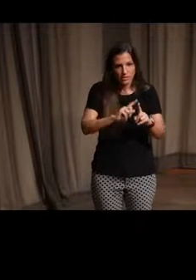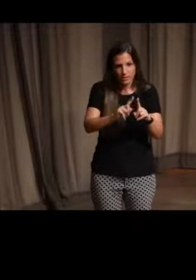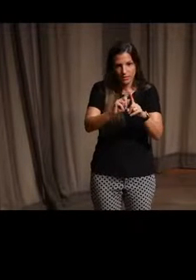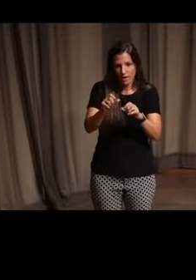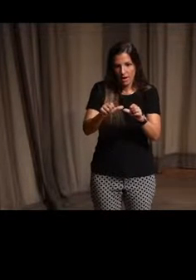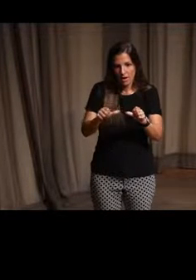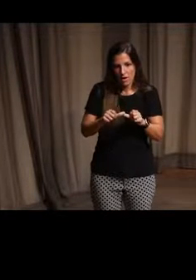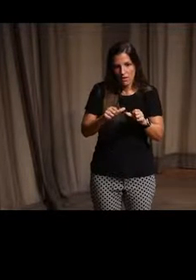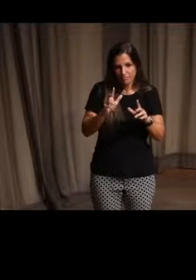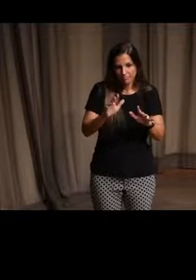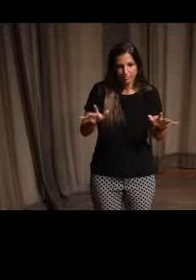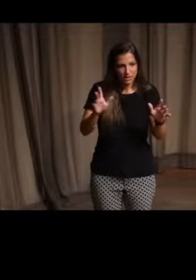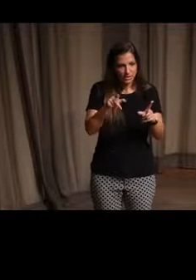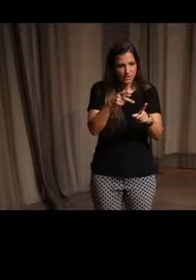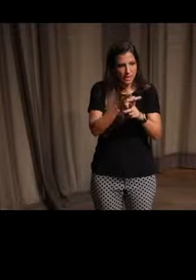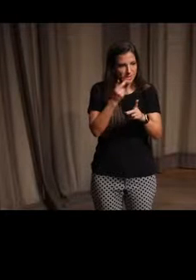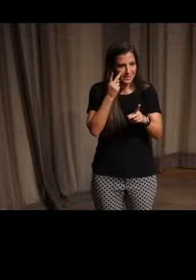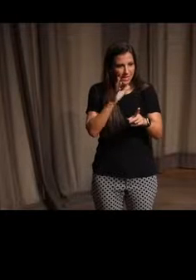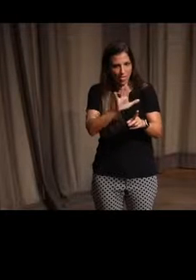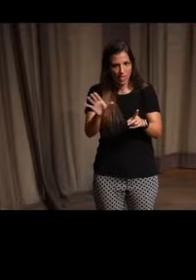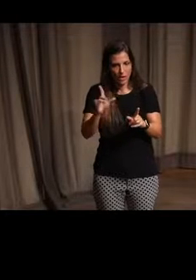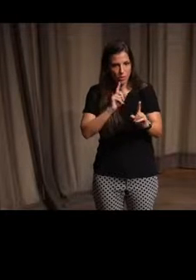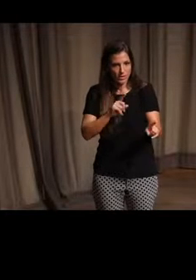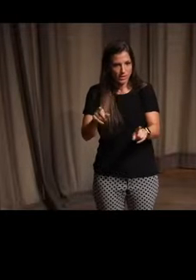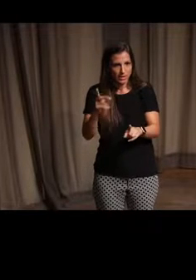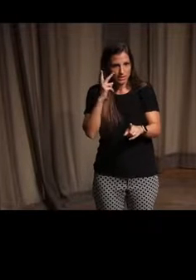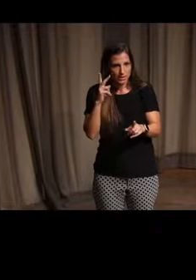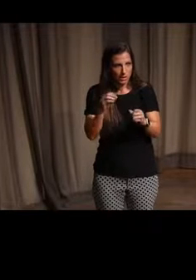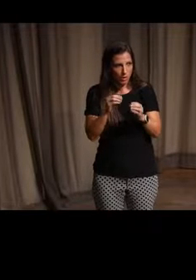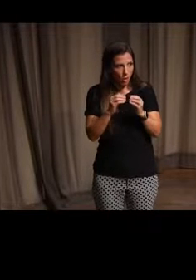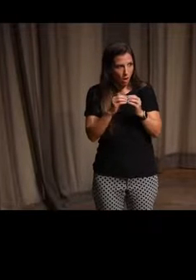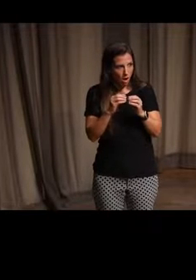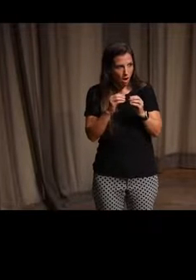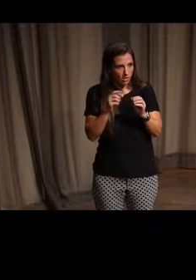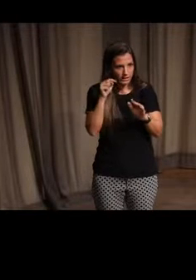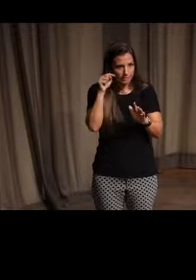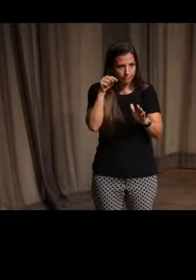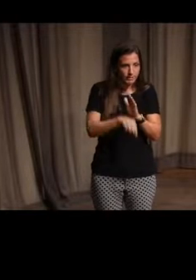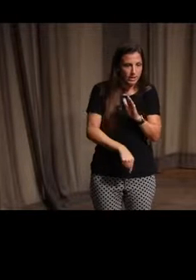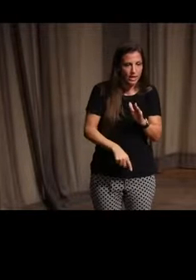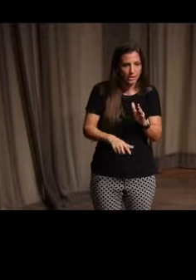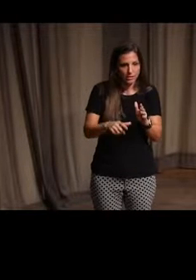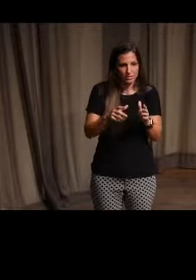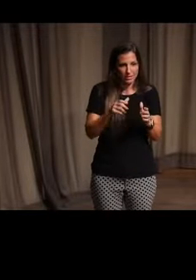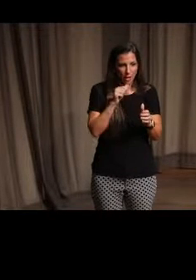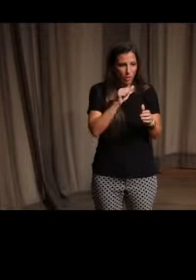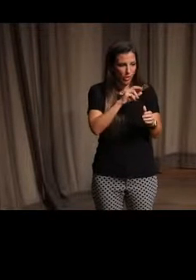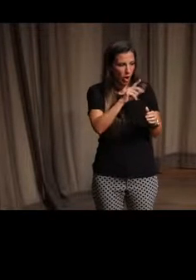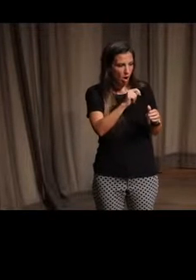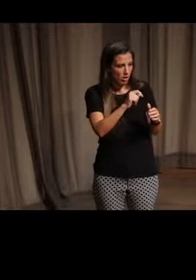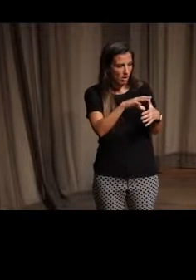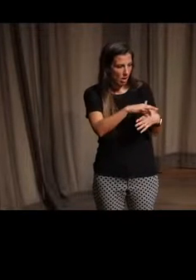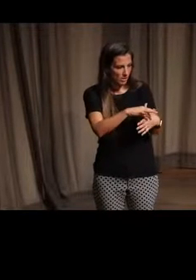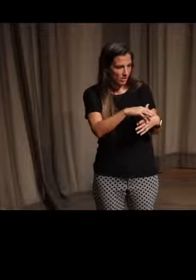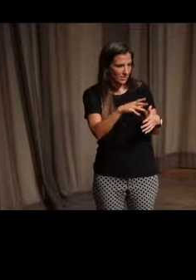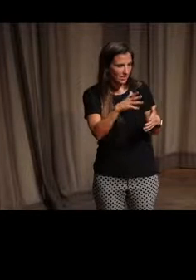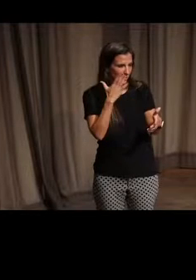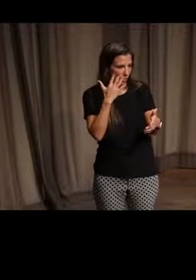demographics areas and see the response to it, so make it mobile and, like, take it out of the art context, which I know tends to